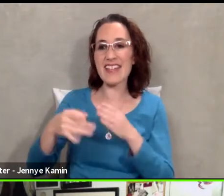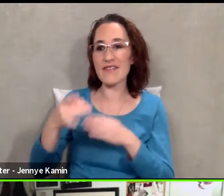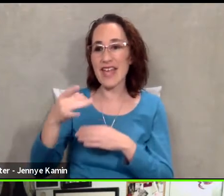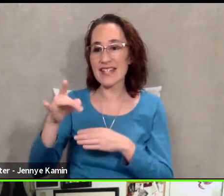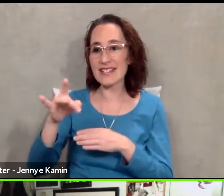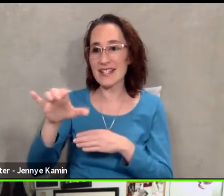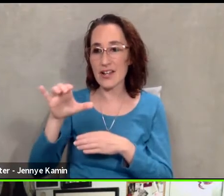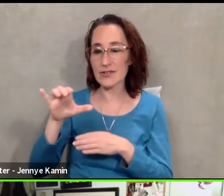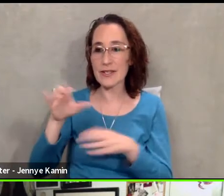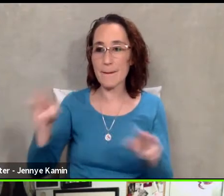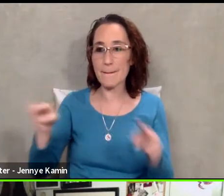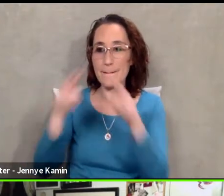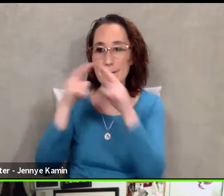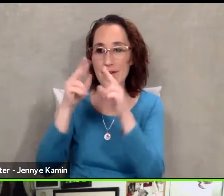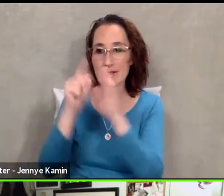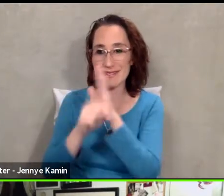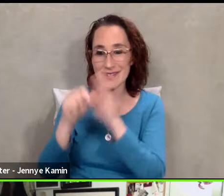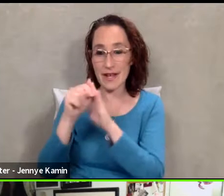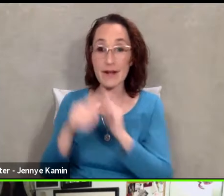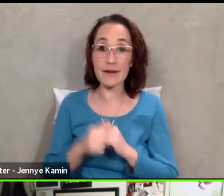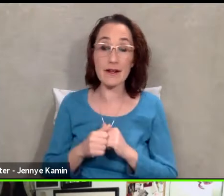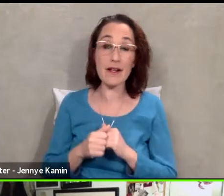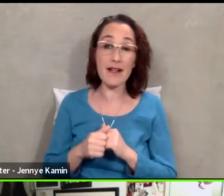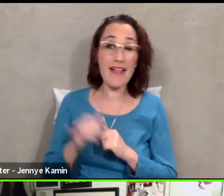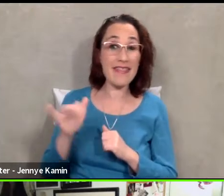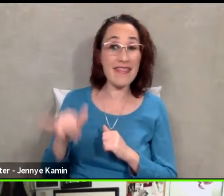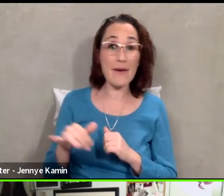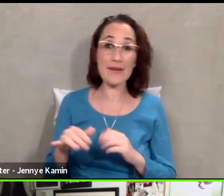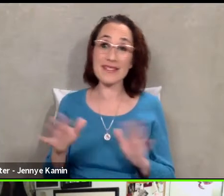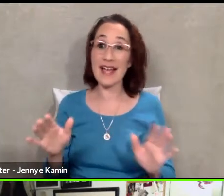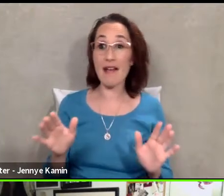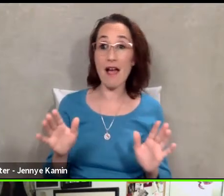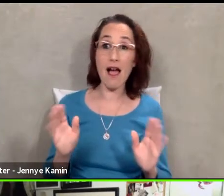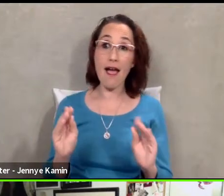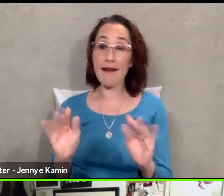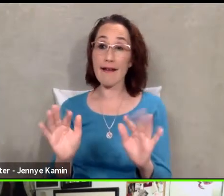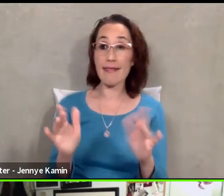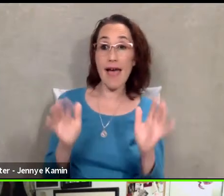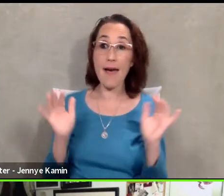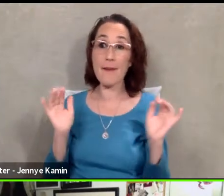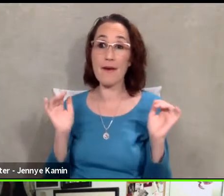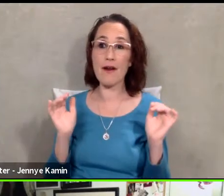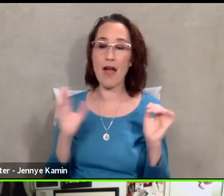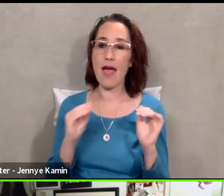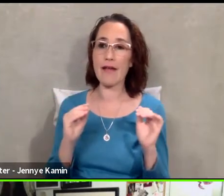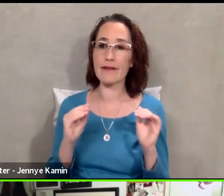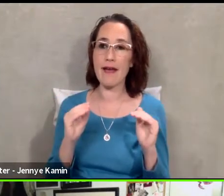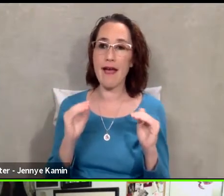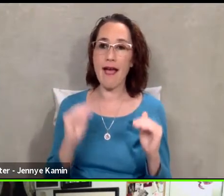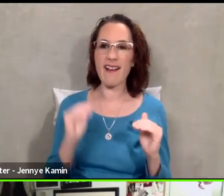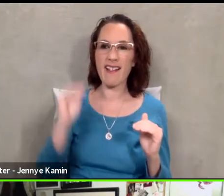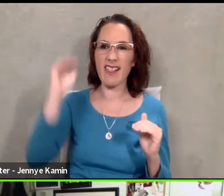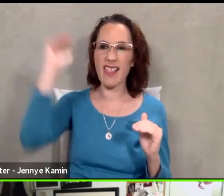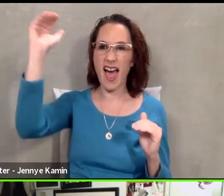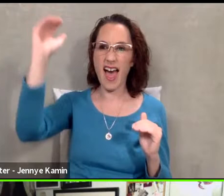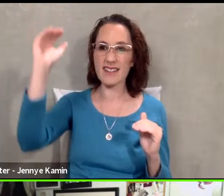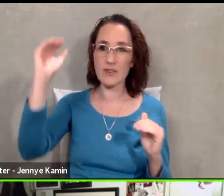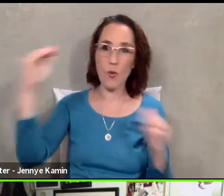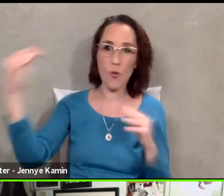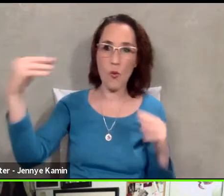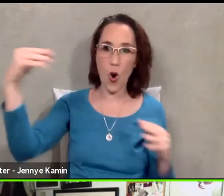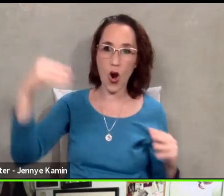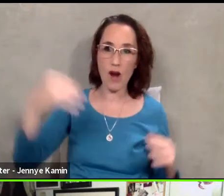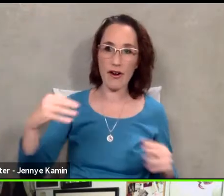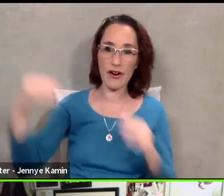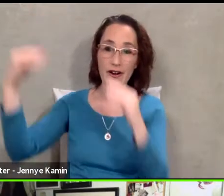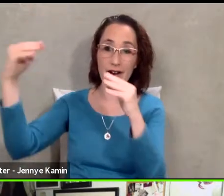as both like kingdoms of ultimate glamour and also stages of class war. And all I wanted to do was